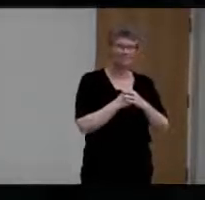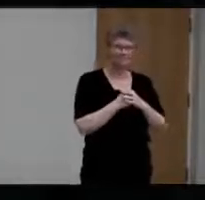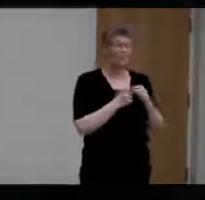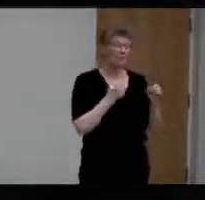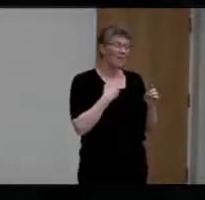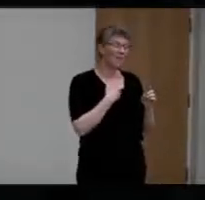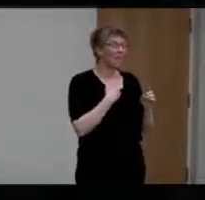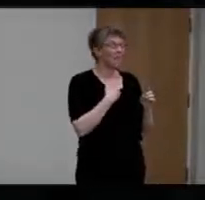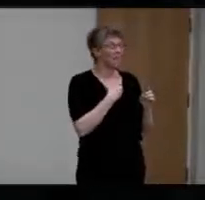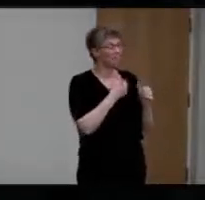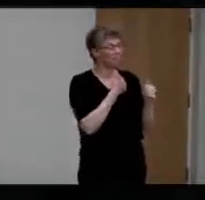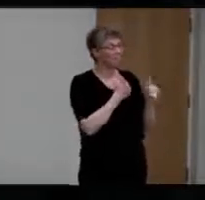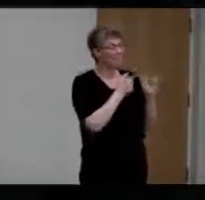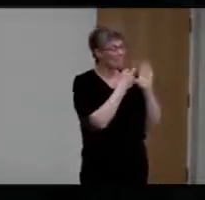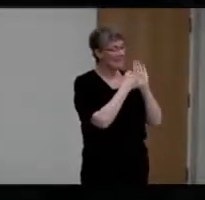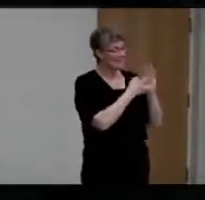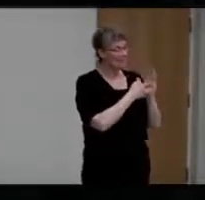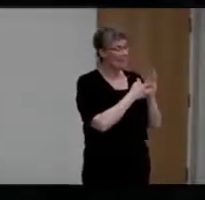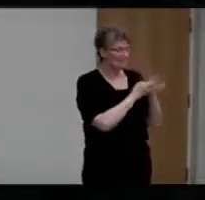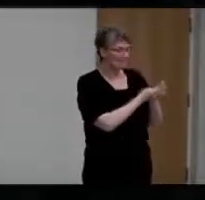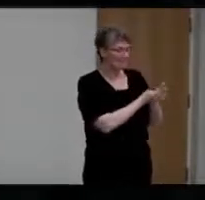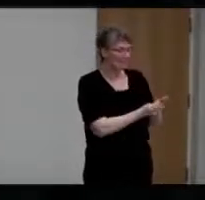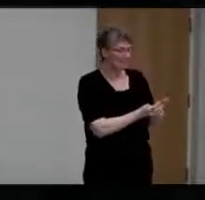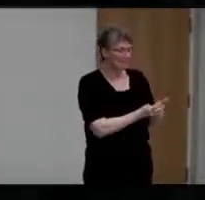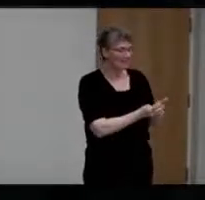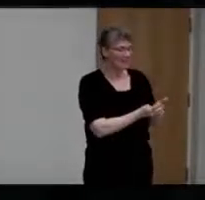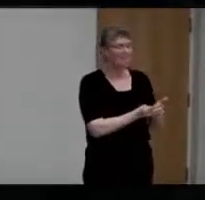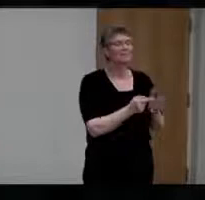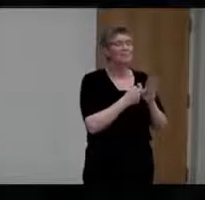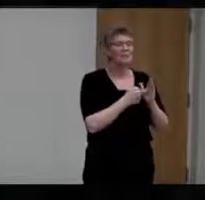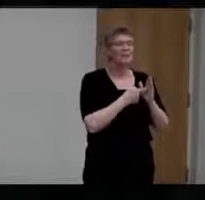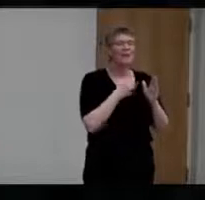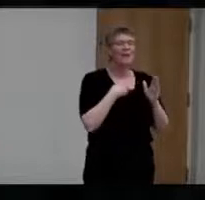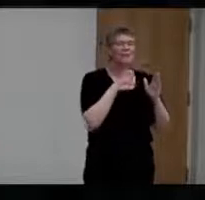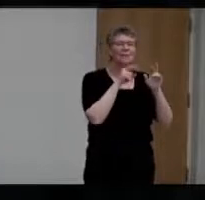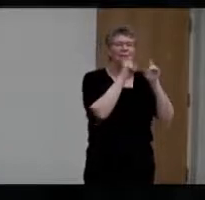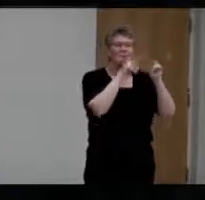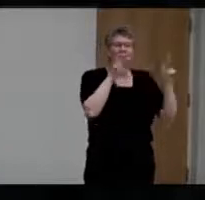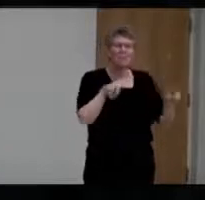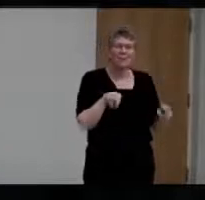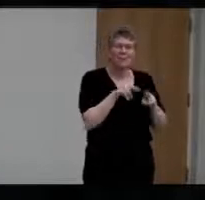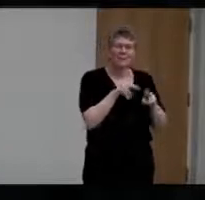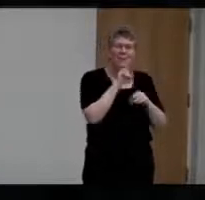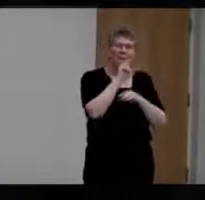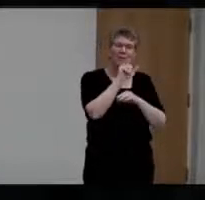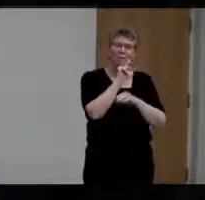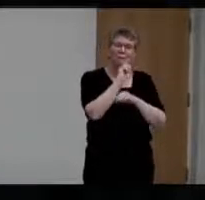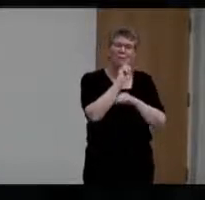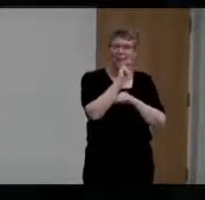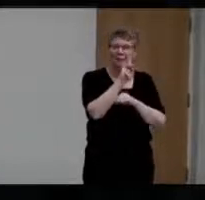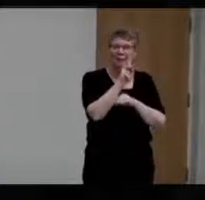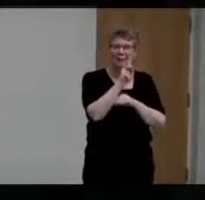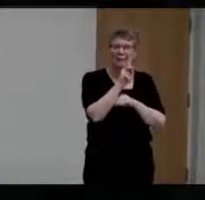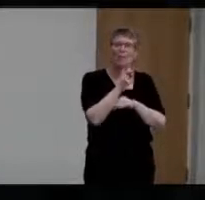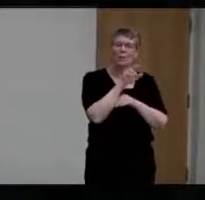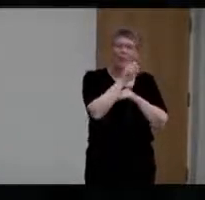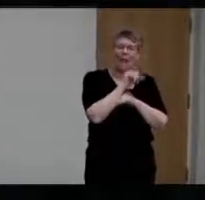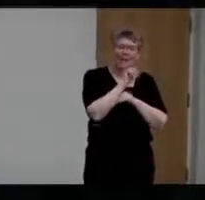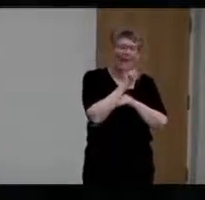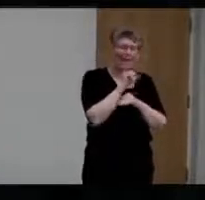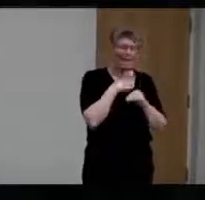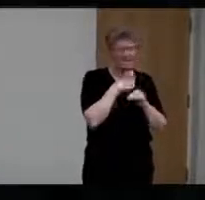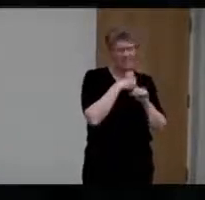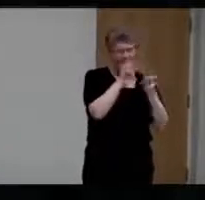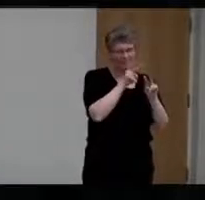right? Amazon had this resume ranker where they had learned from past applications who they should prioritize in